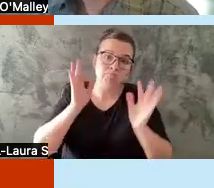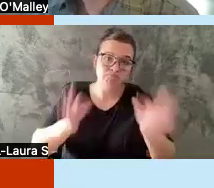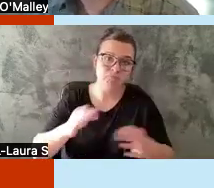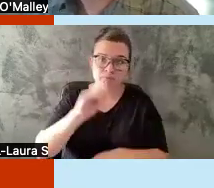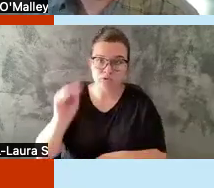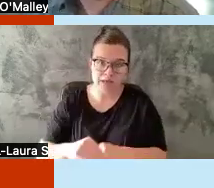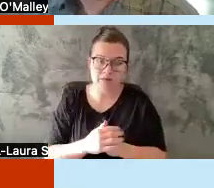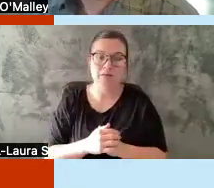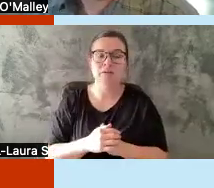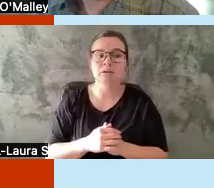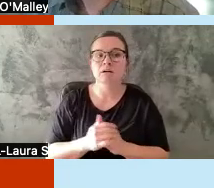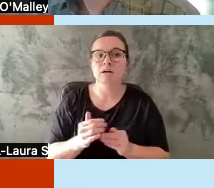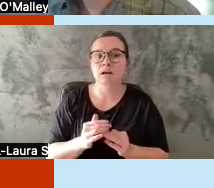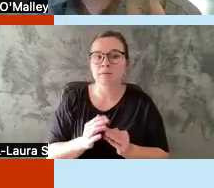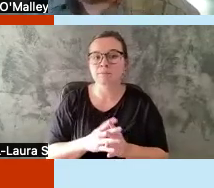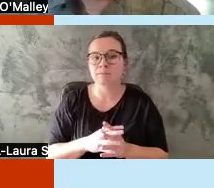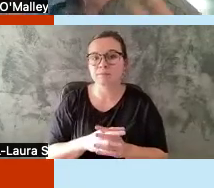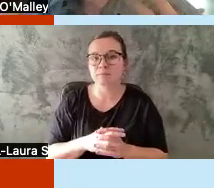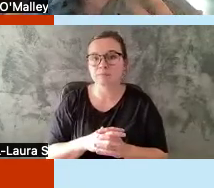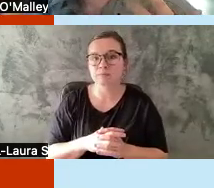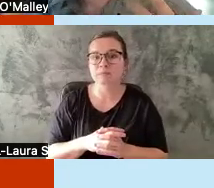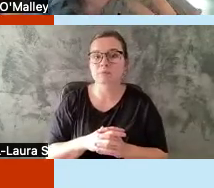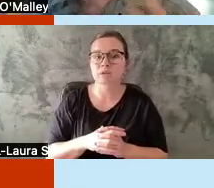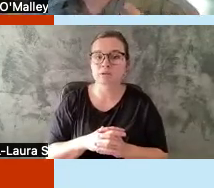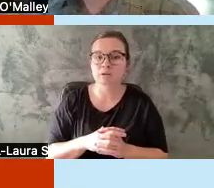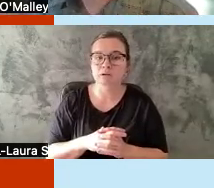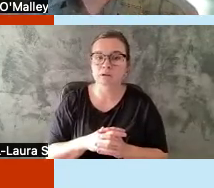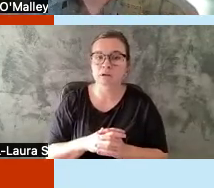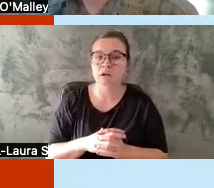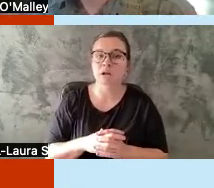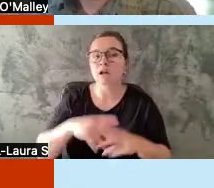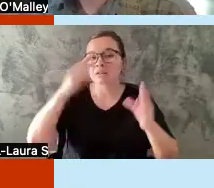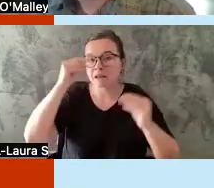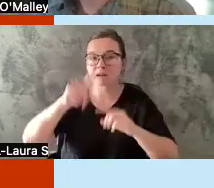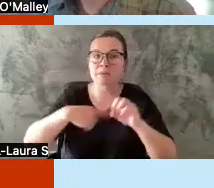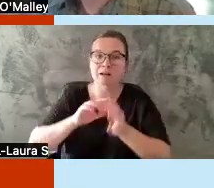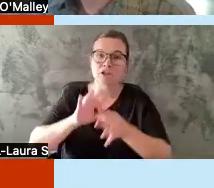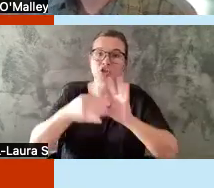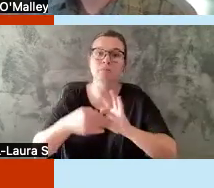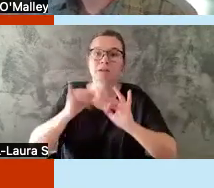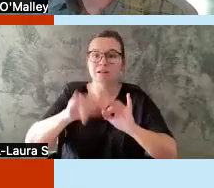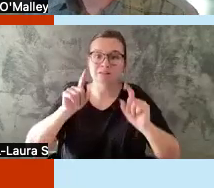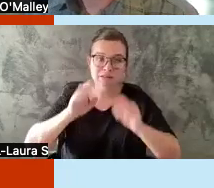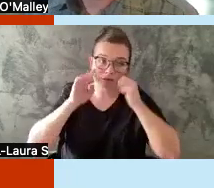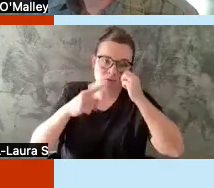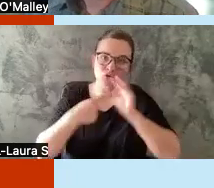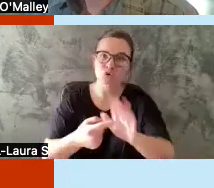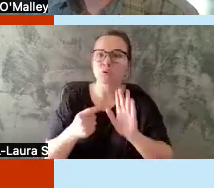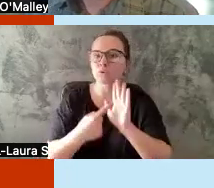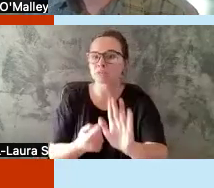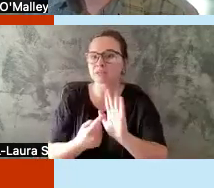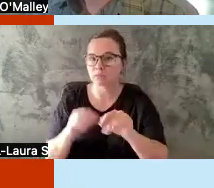percentage. So critically, in thinking about interpreting these tests, I'm going to show you an example in a